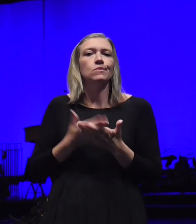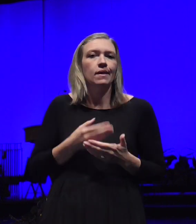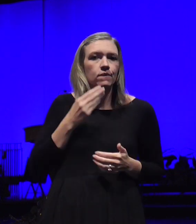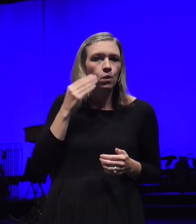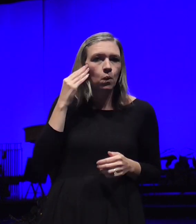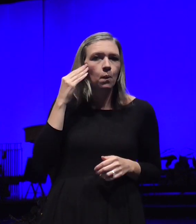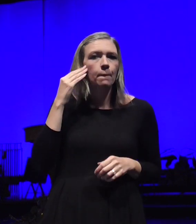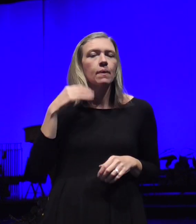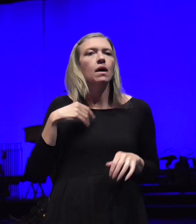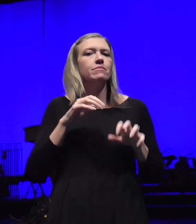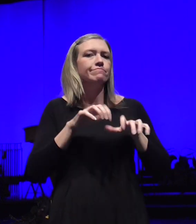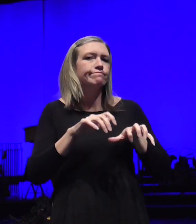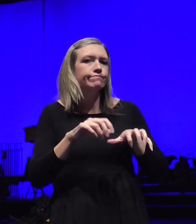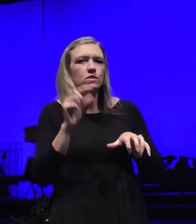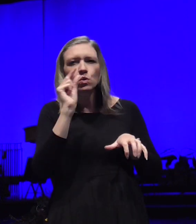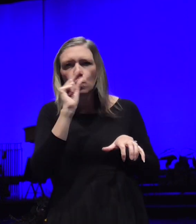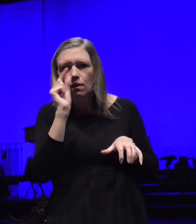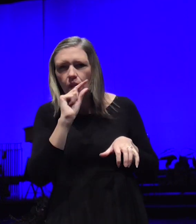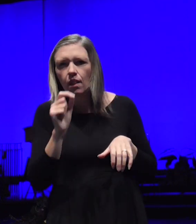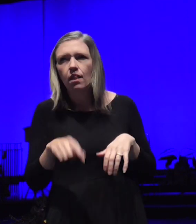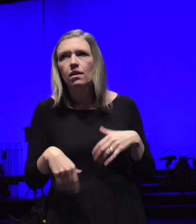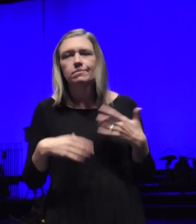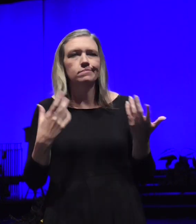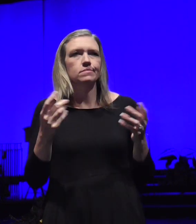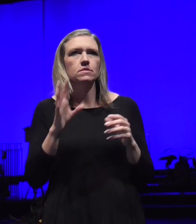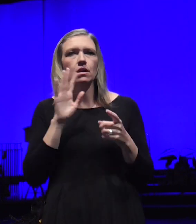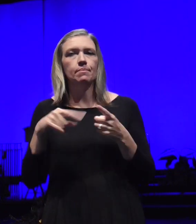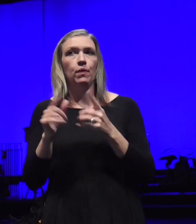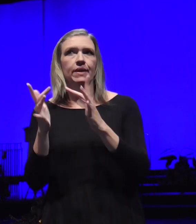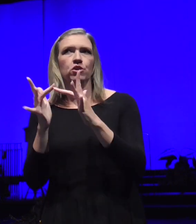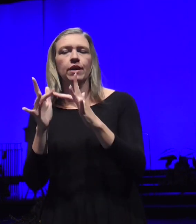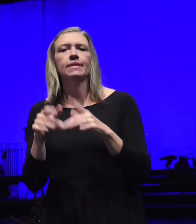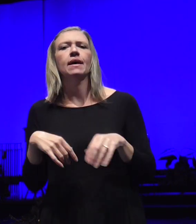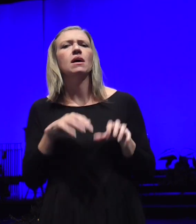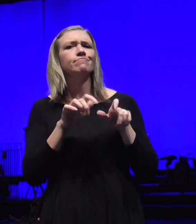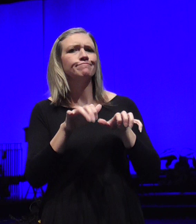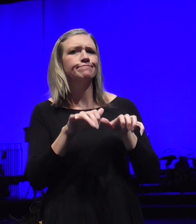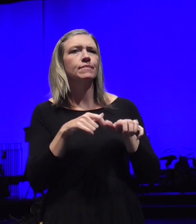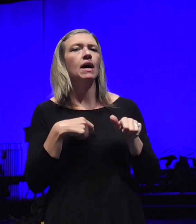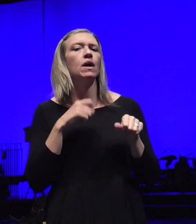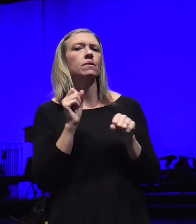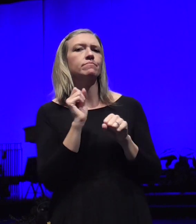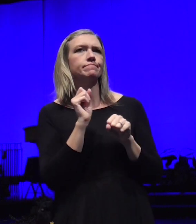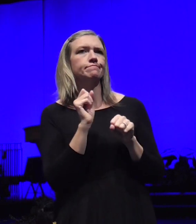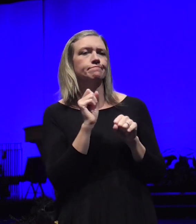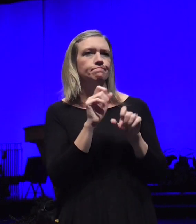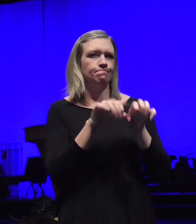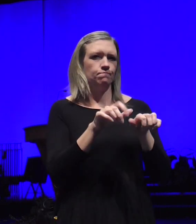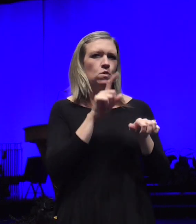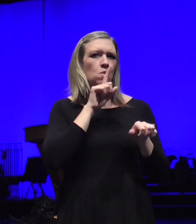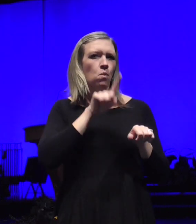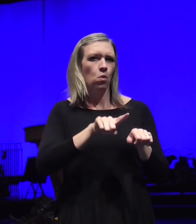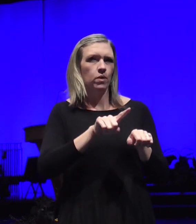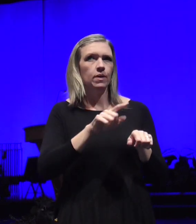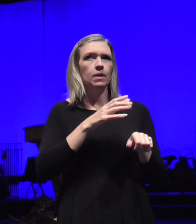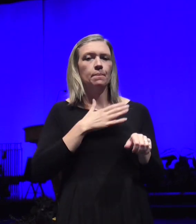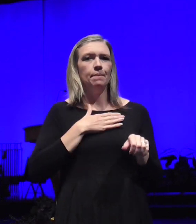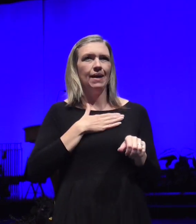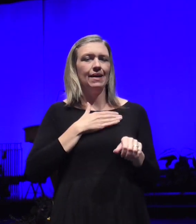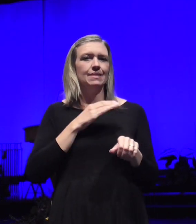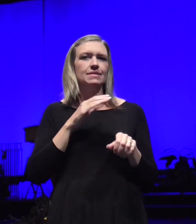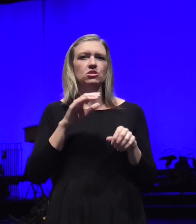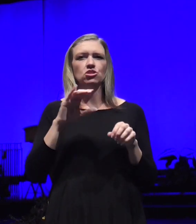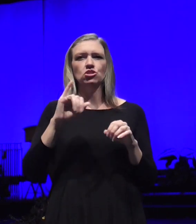I got on Google or one of them, speaking about the internet, and I ordered my very own tire cover for